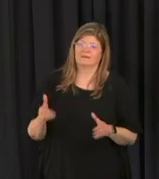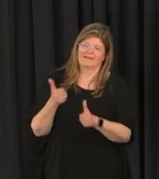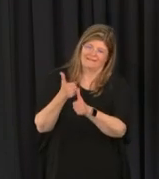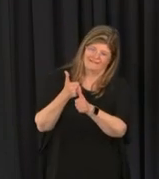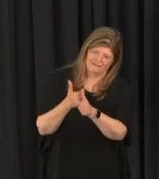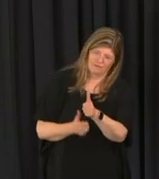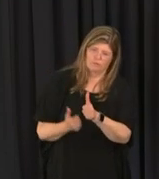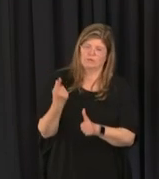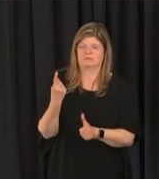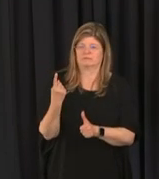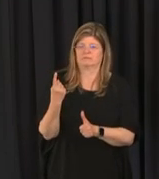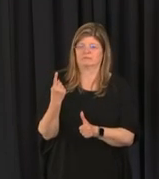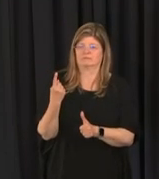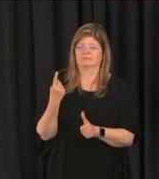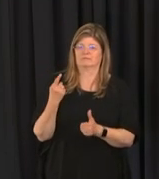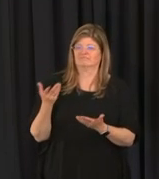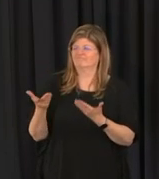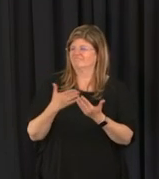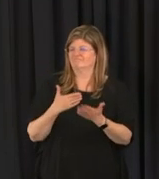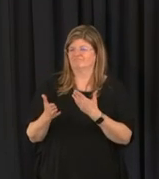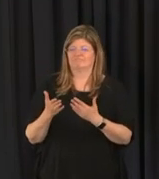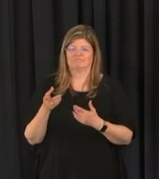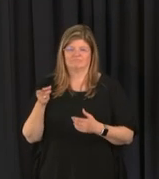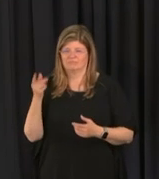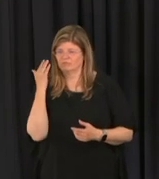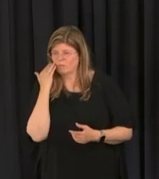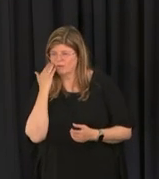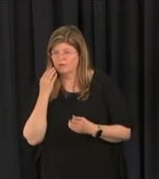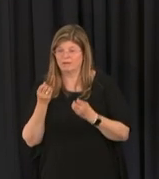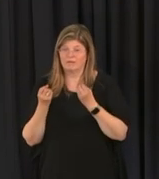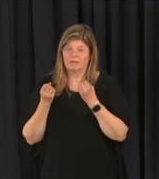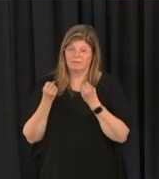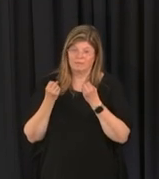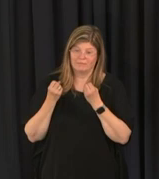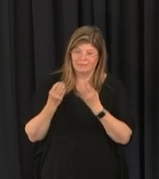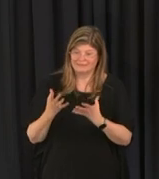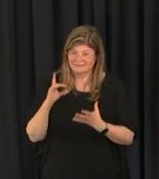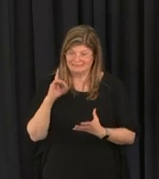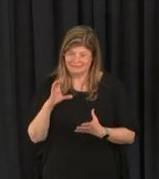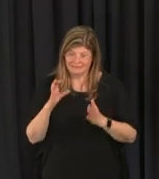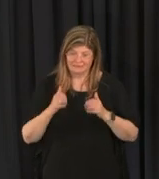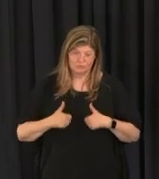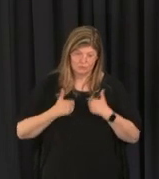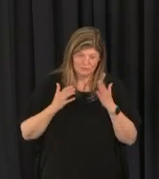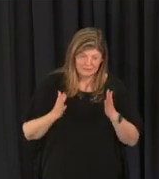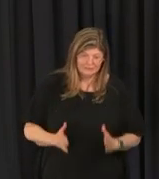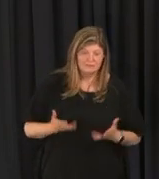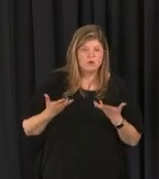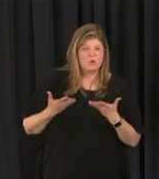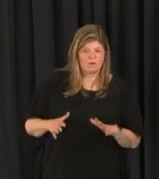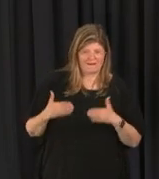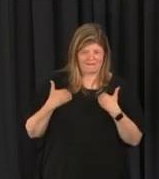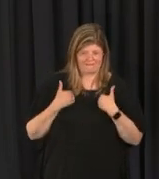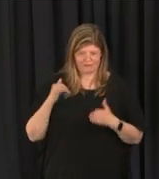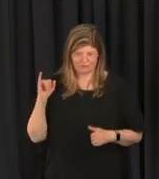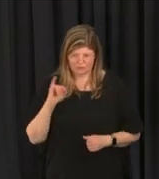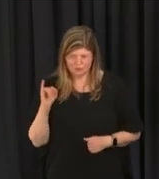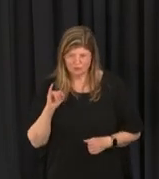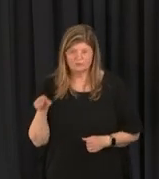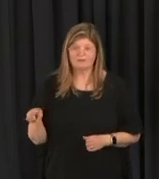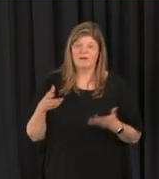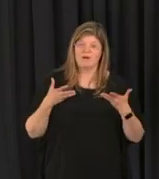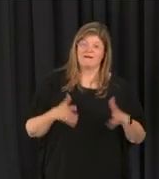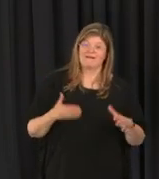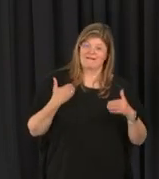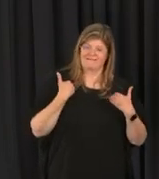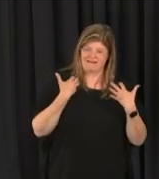have, as you know, both many of DC's residents are insured and have health insurance. So